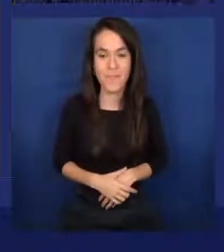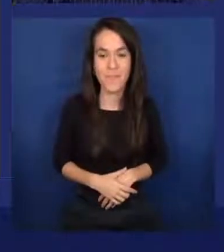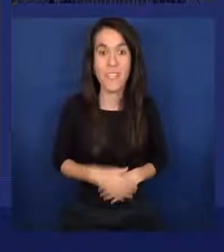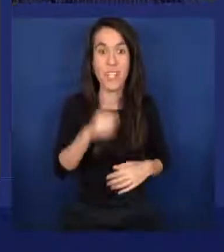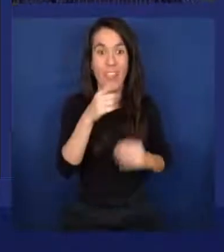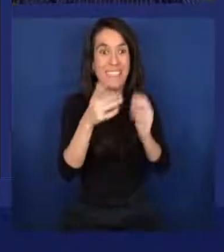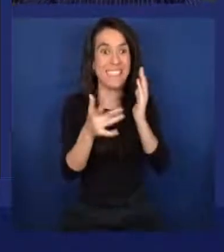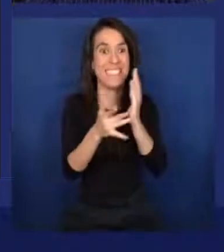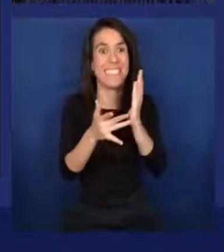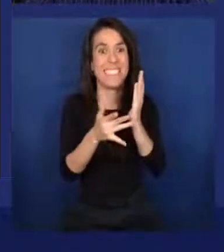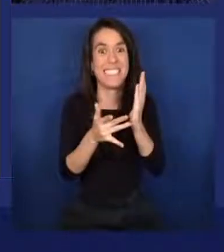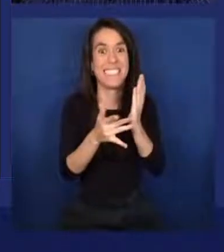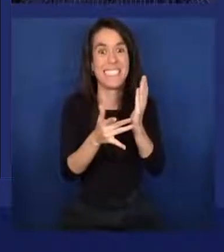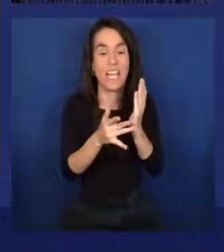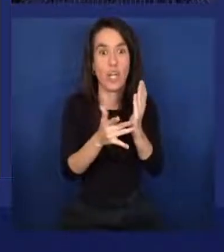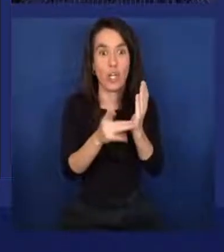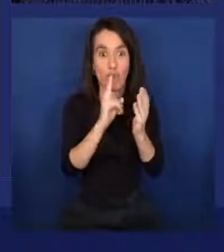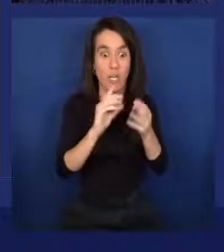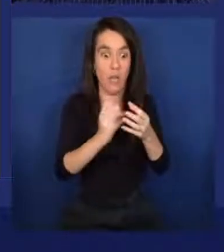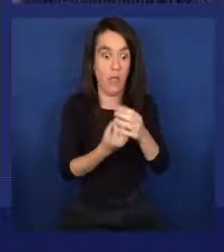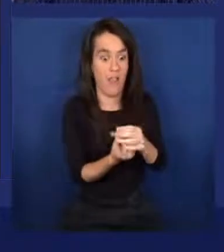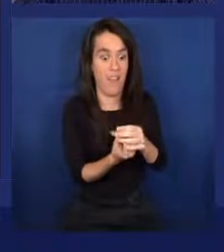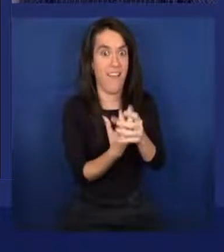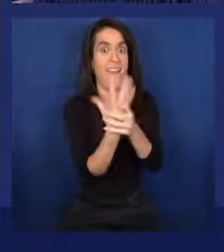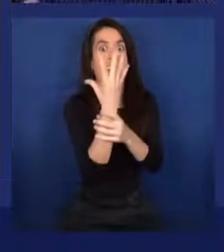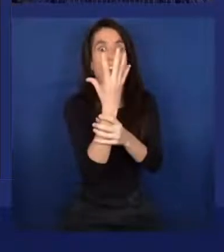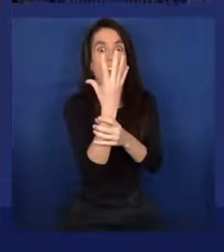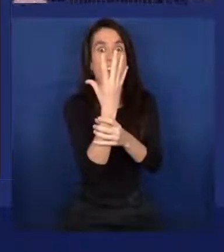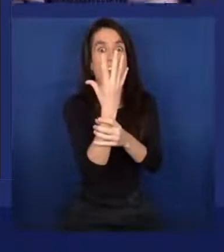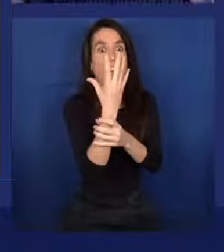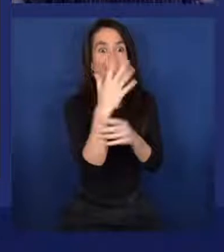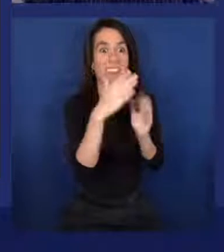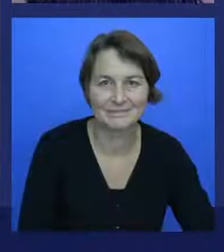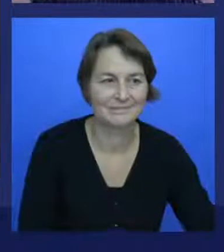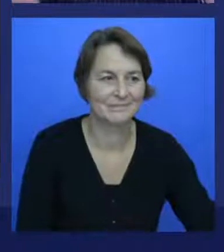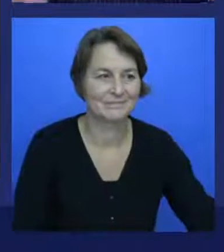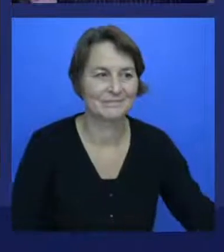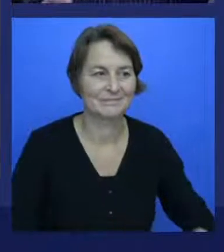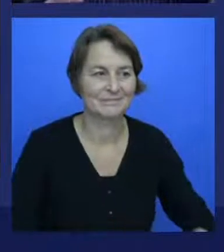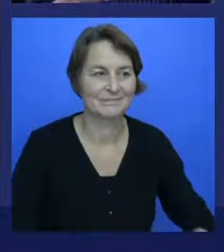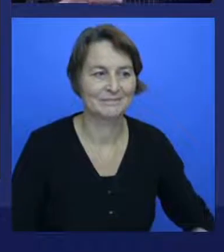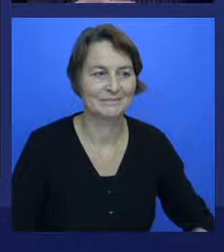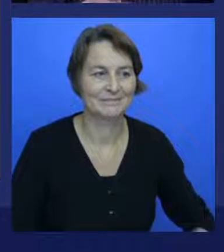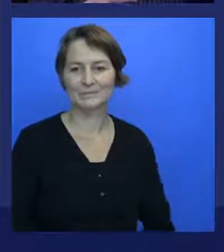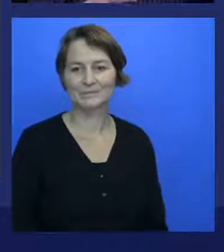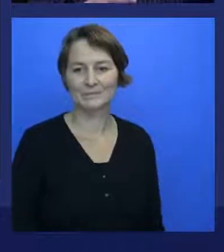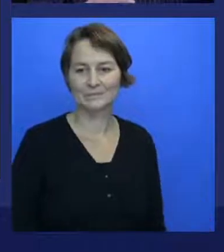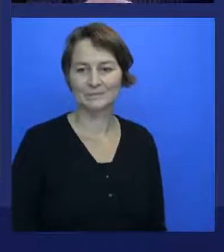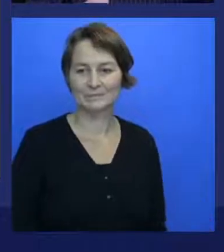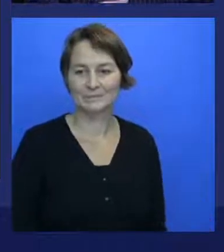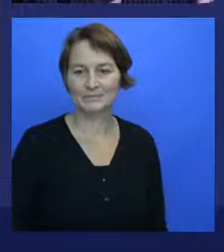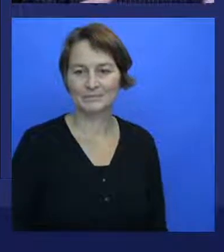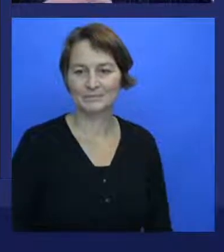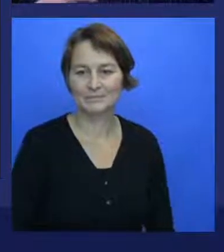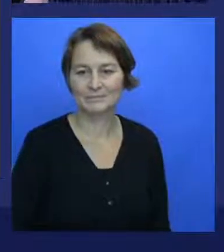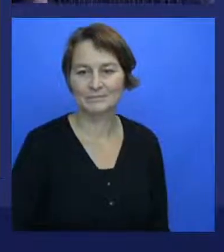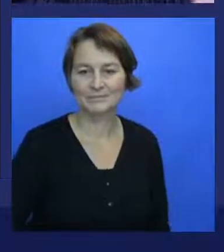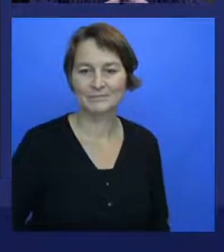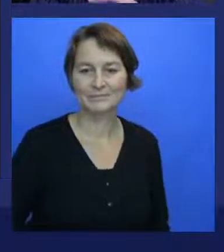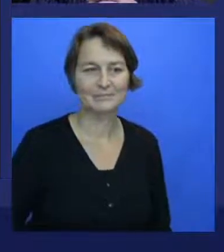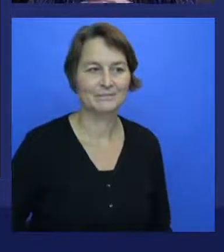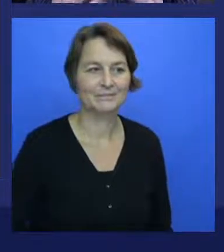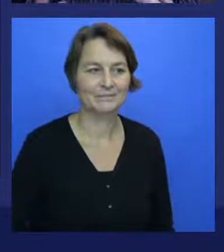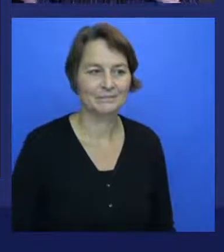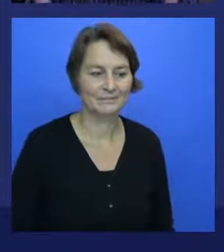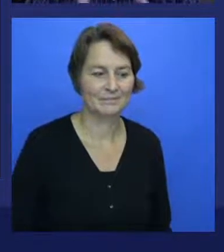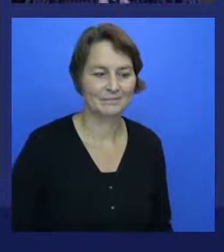technology is the origins for Watson. And Watson hits its peak in 2011 with its ability